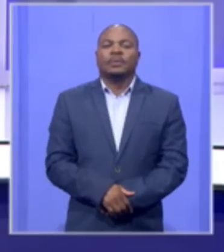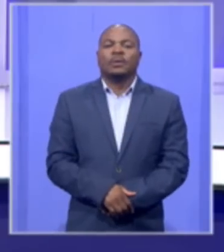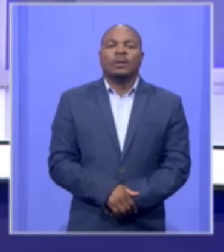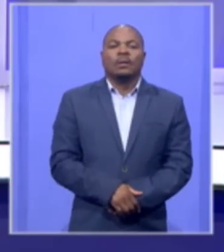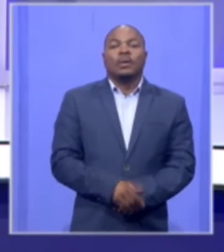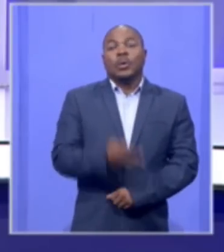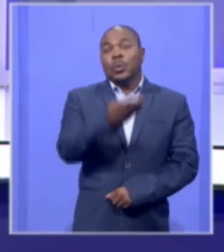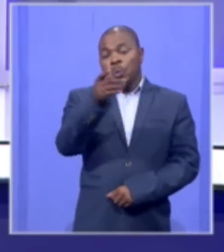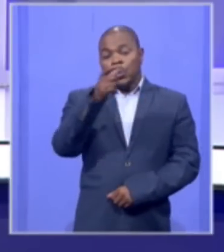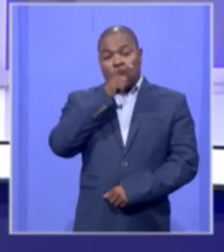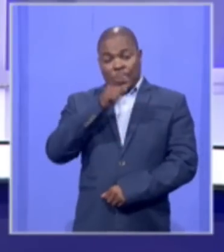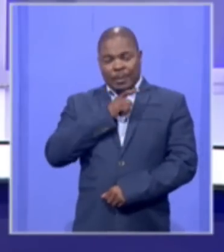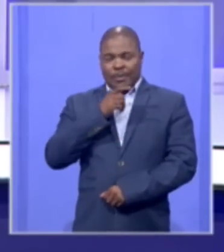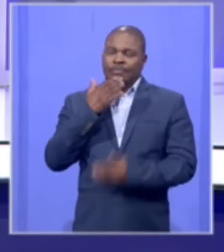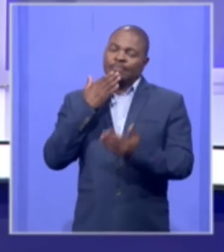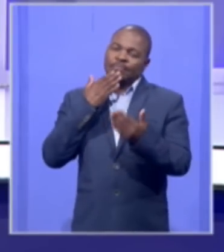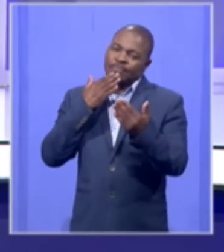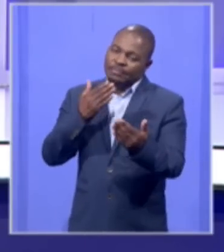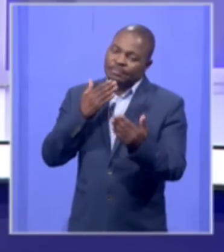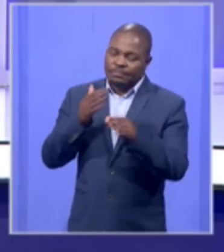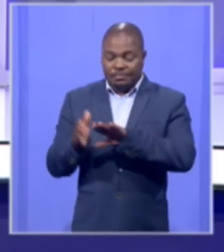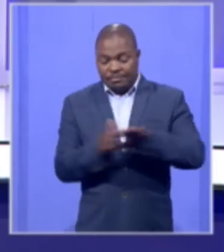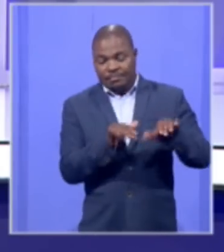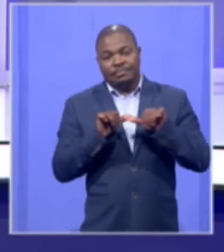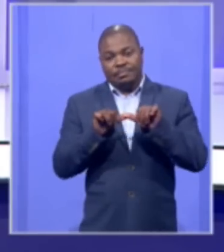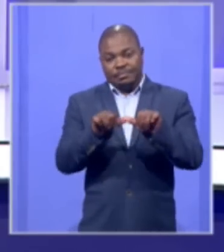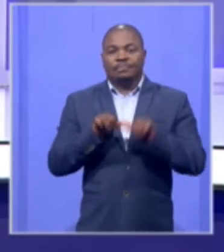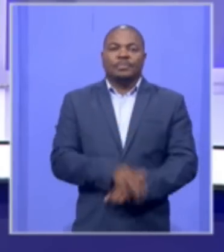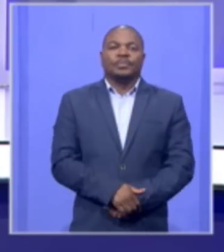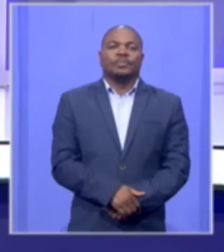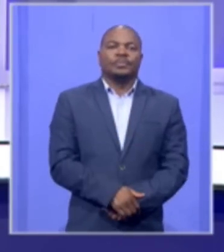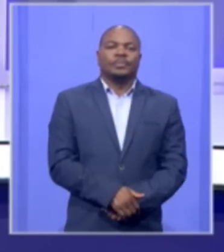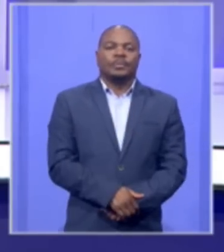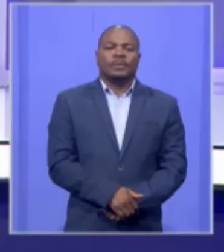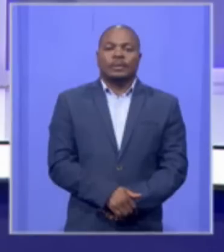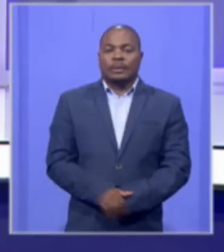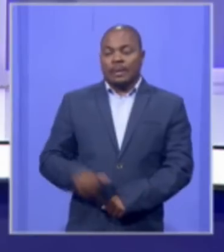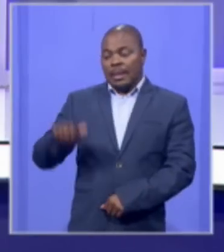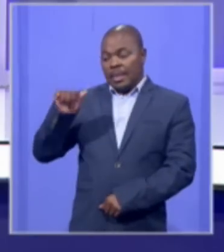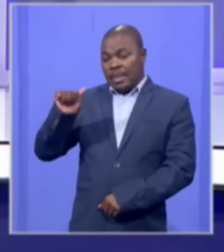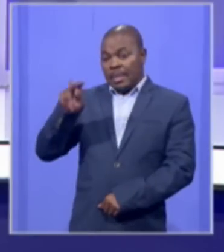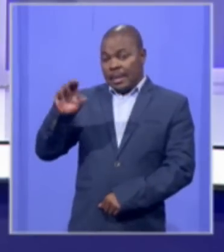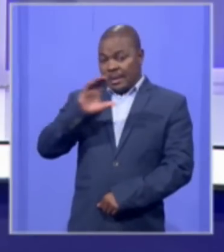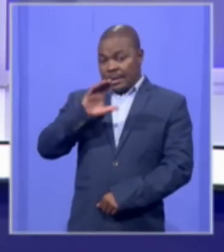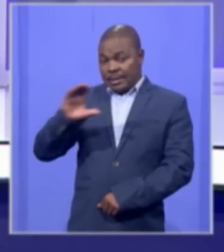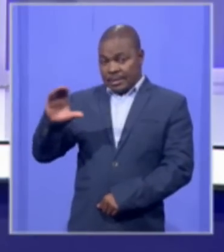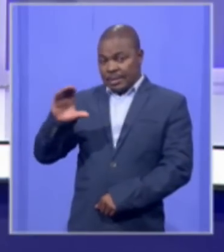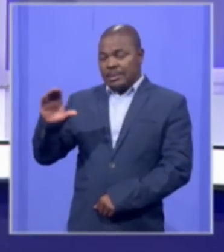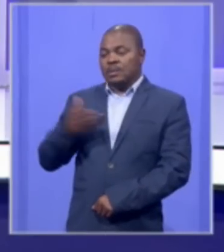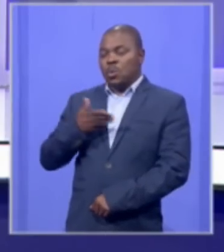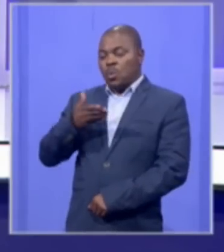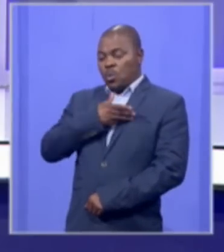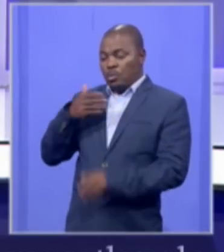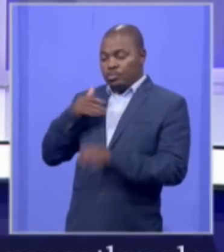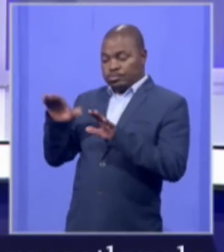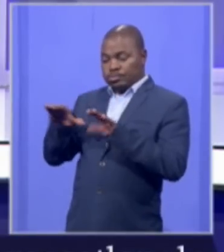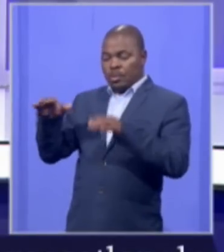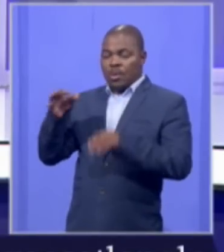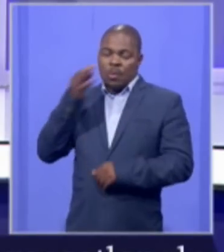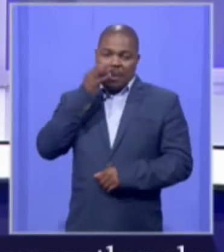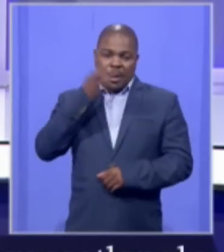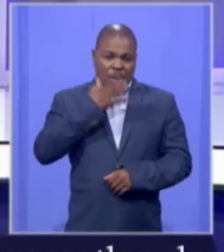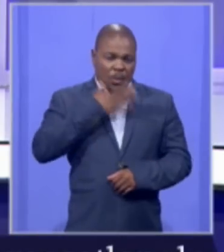Re lebogile maikutlo a lena hle re gatela pele. Liki ya basadi ba ANC e pileditše go mmušo go hlatha dikgaruru tša